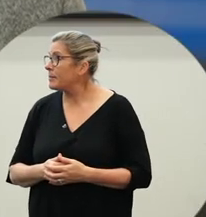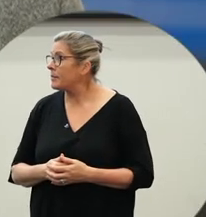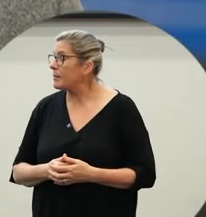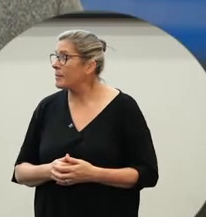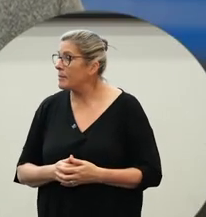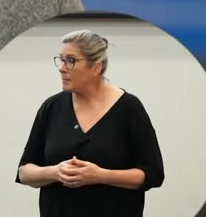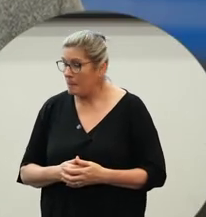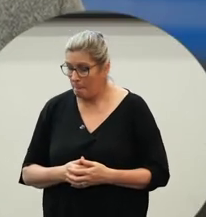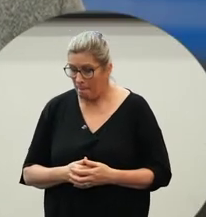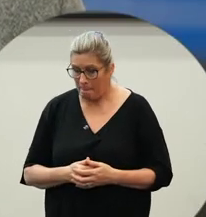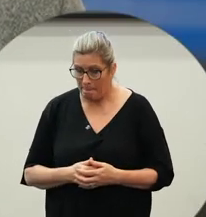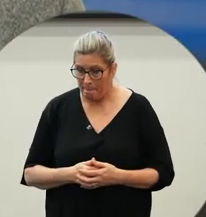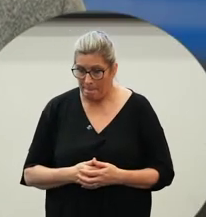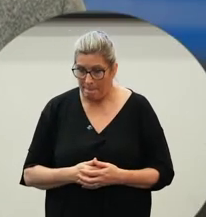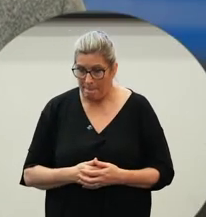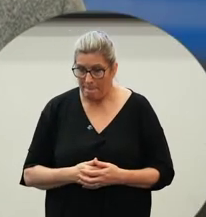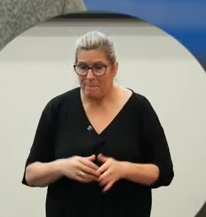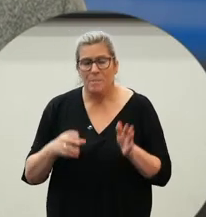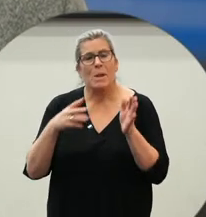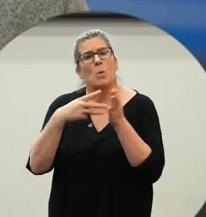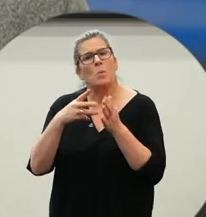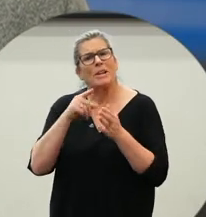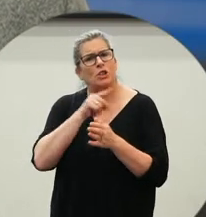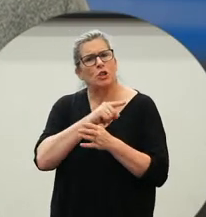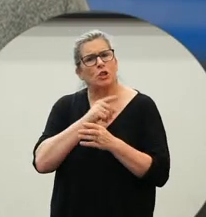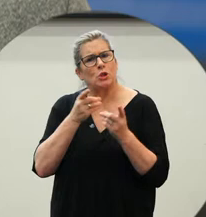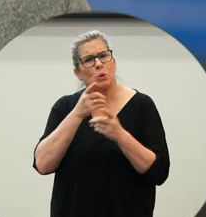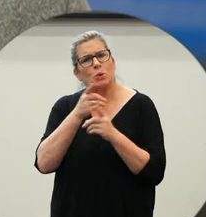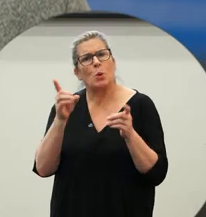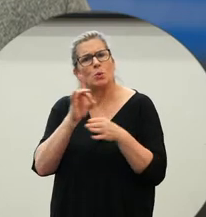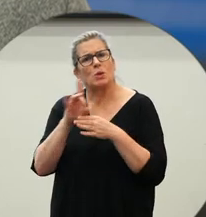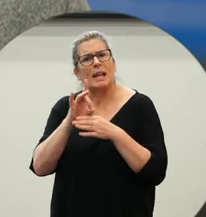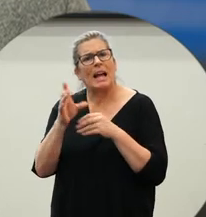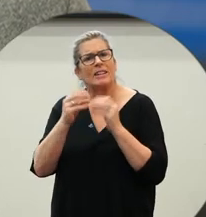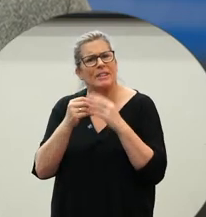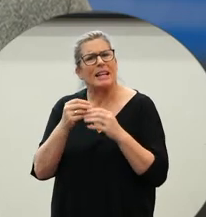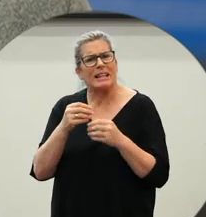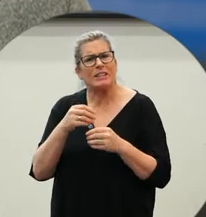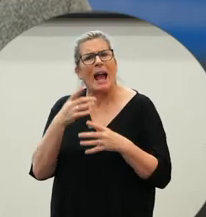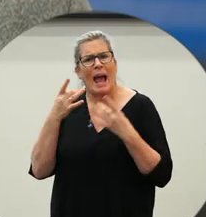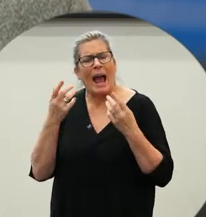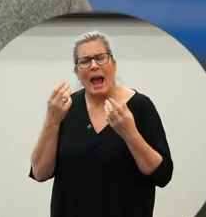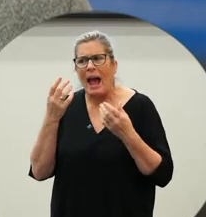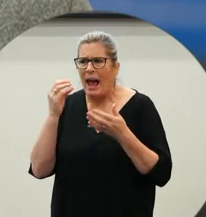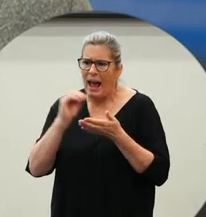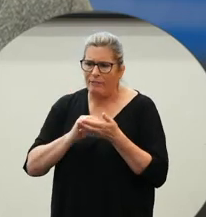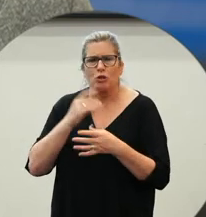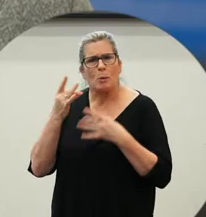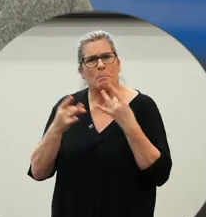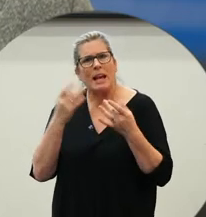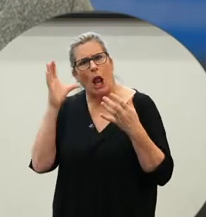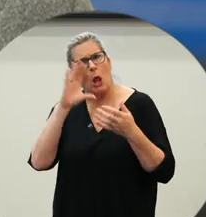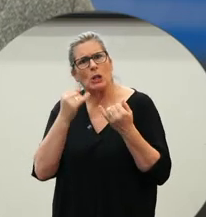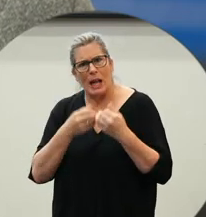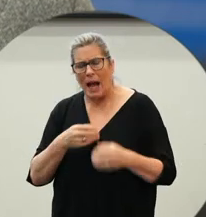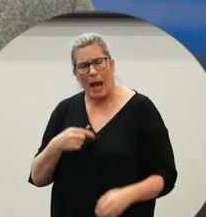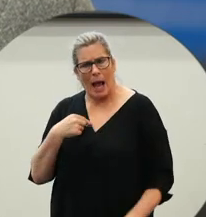I think, like, when you do these things, you have to make it look like you're going to do it, otherwise you're not going to get what you want. So